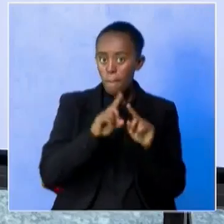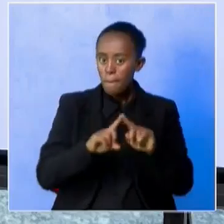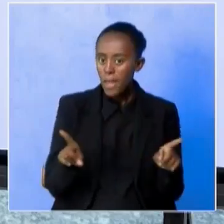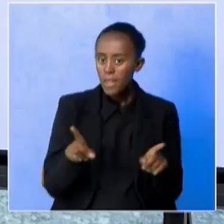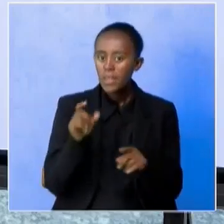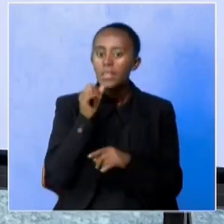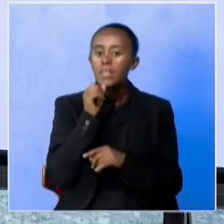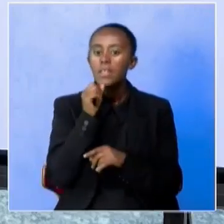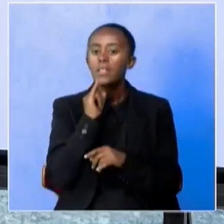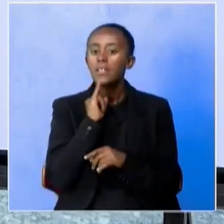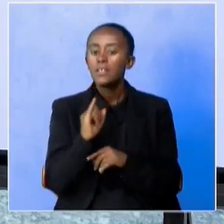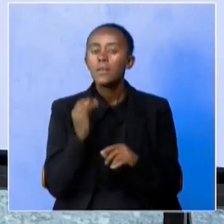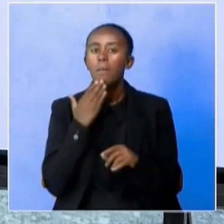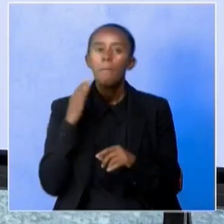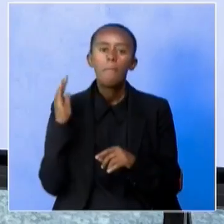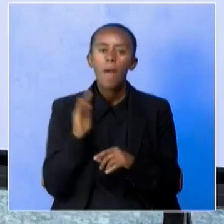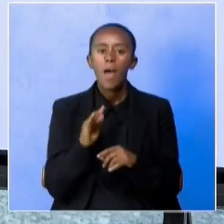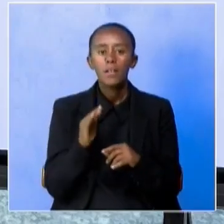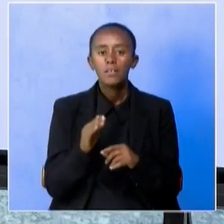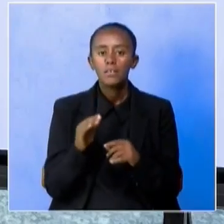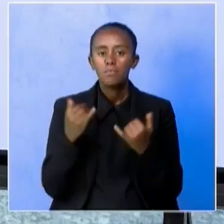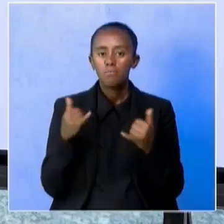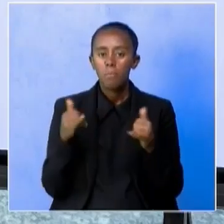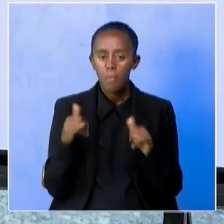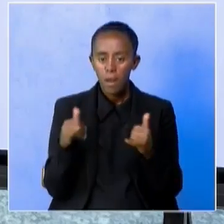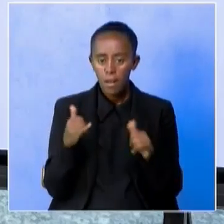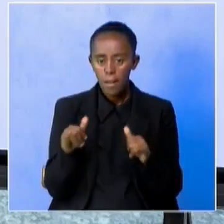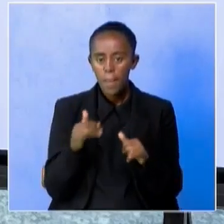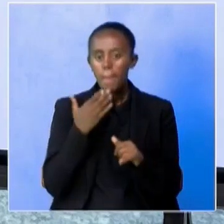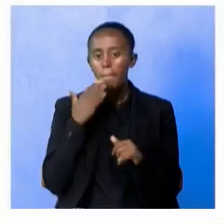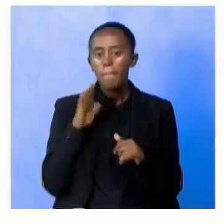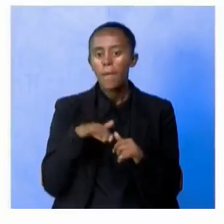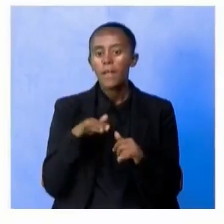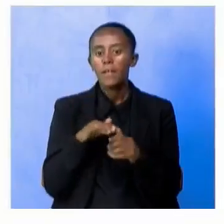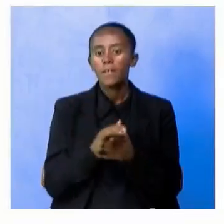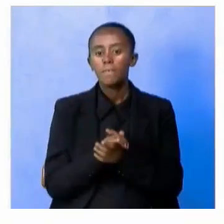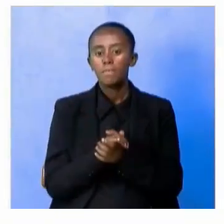is what? Bad at playing